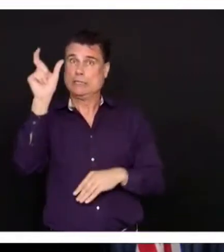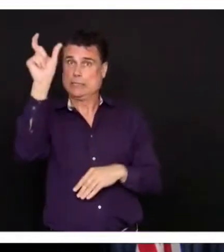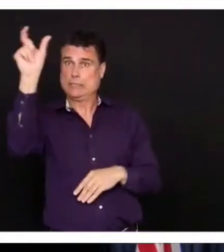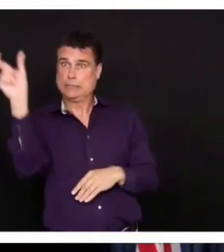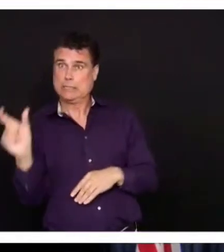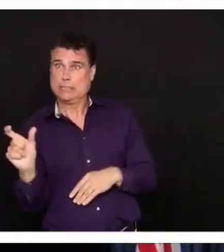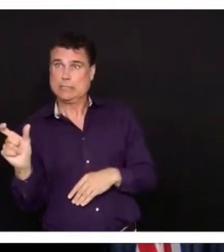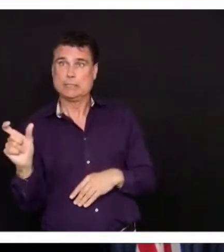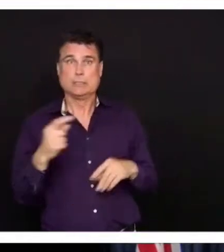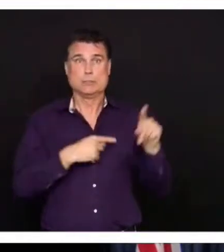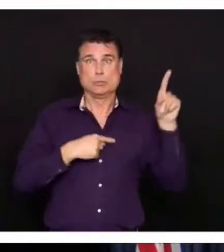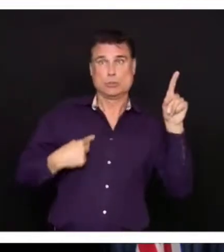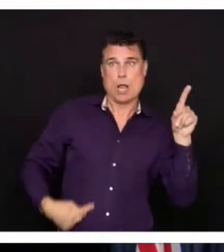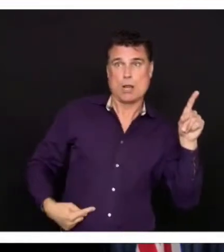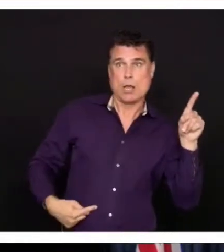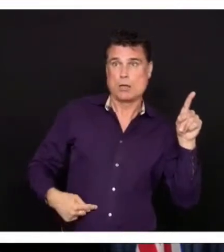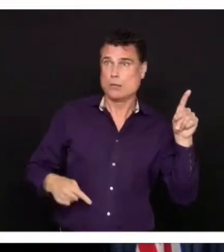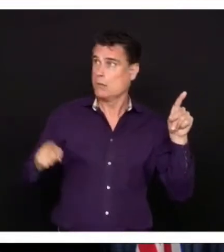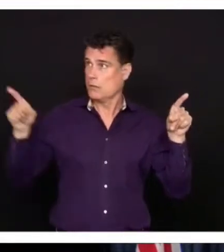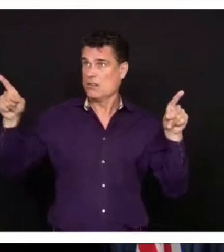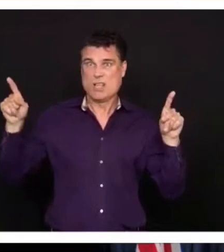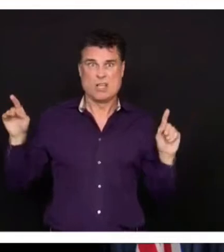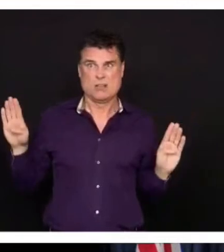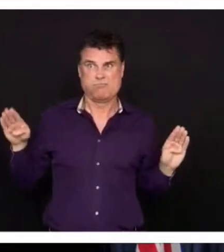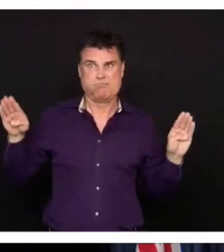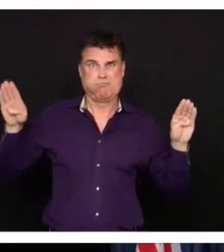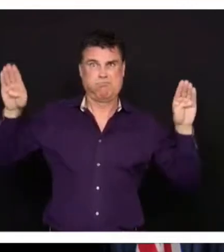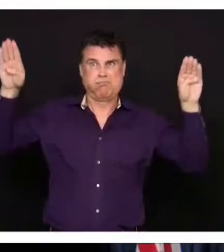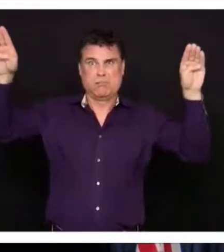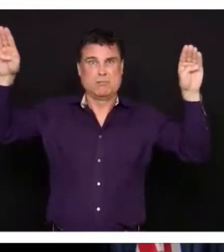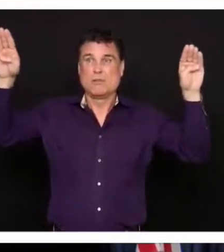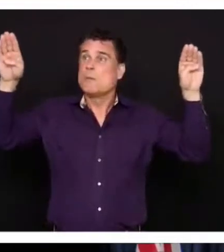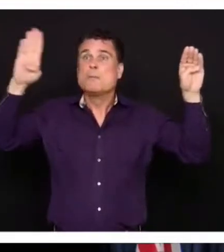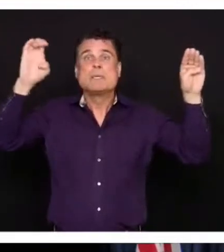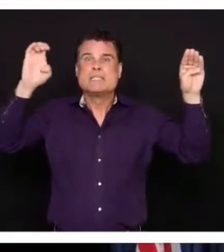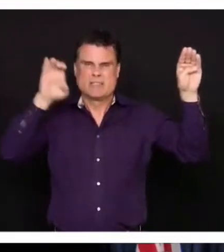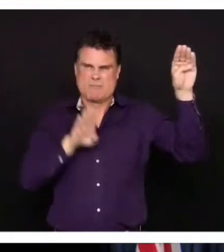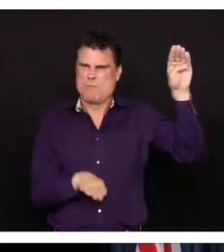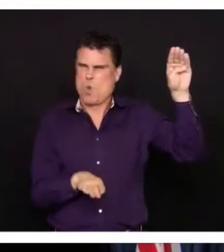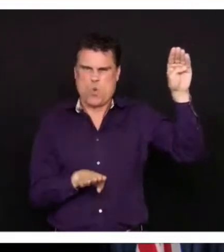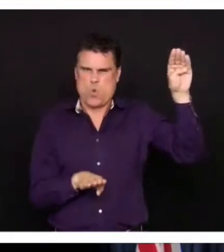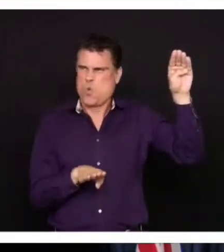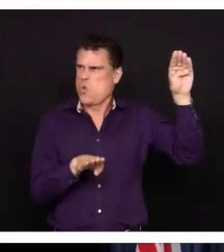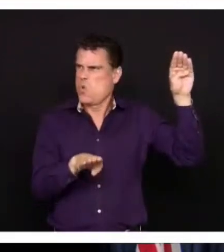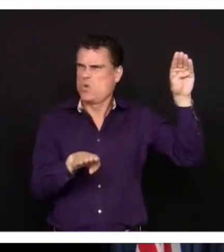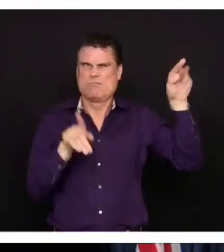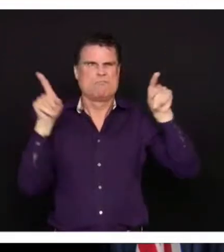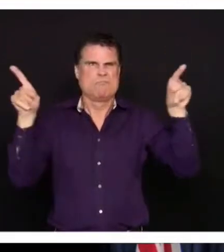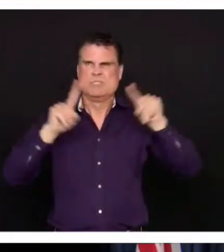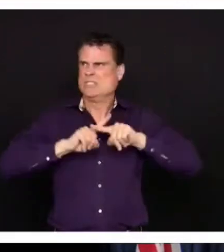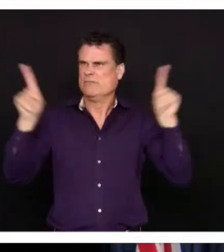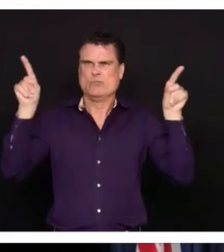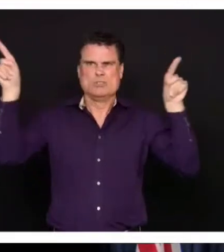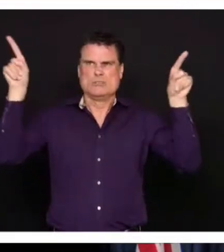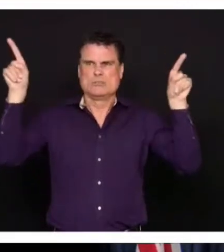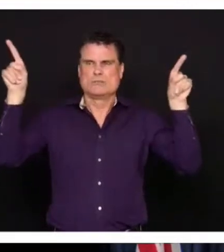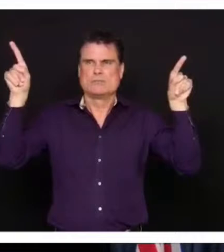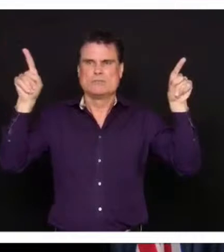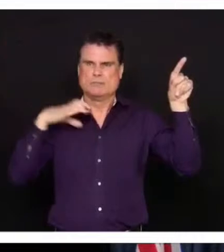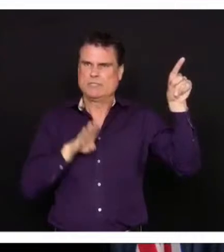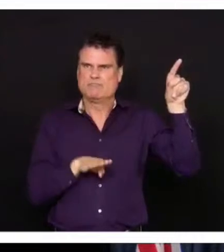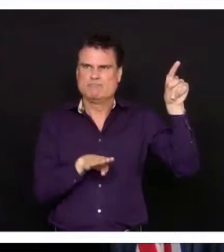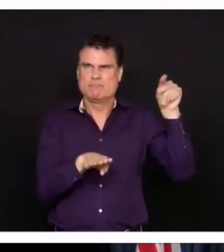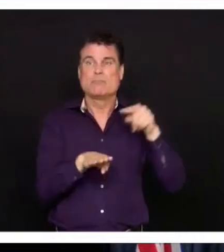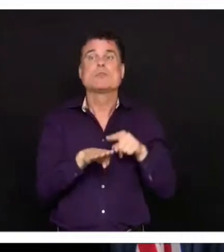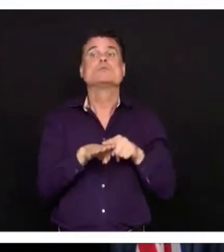about 149 and is at 120 now. The most important fact of that is that it peaked at 149, well